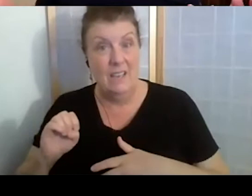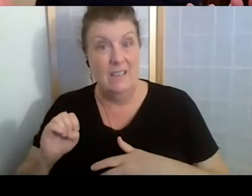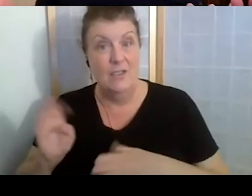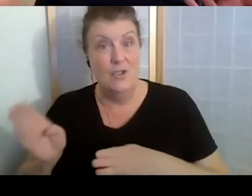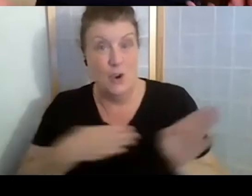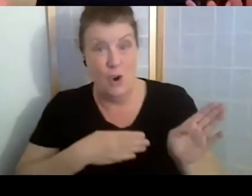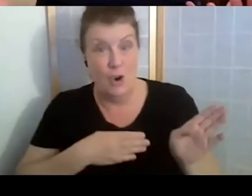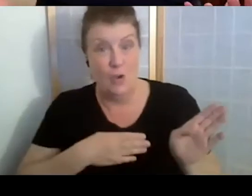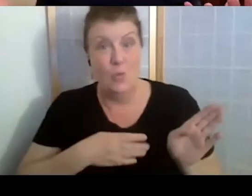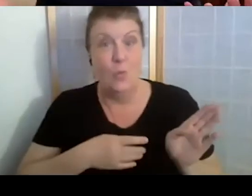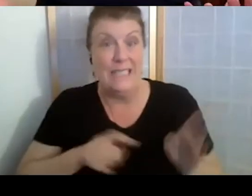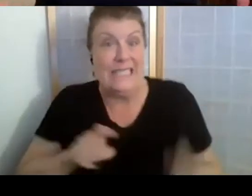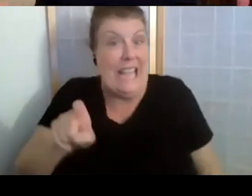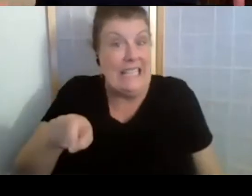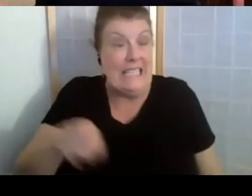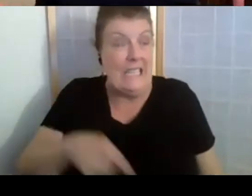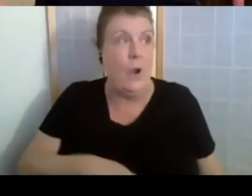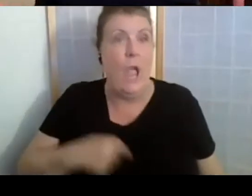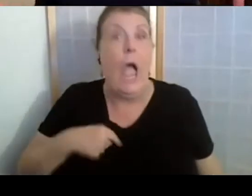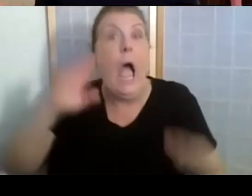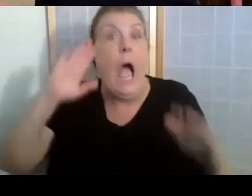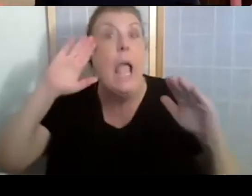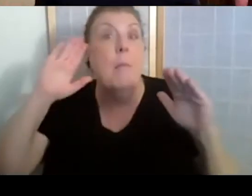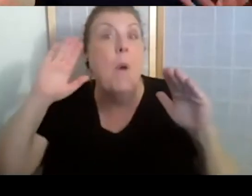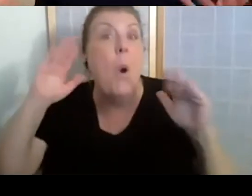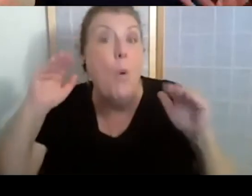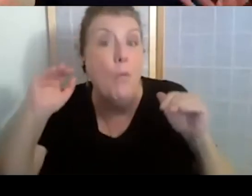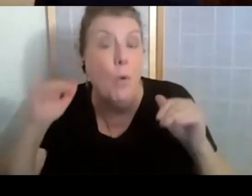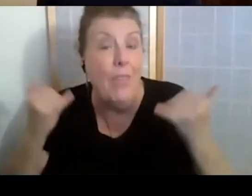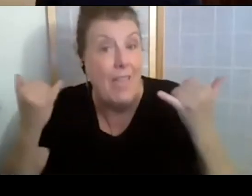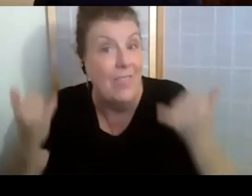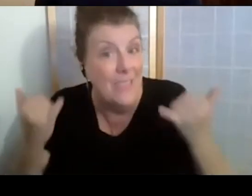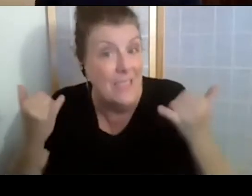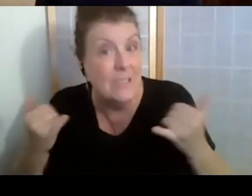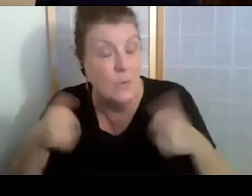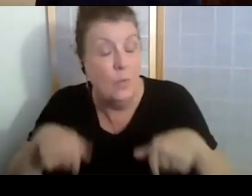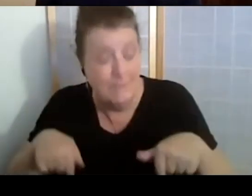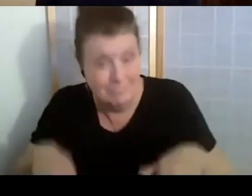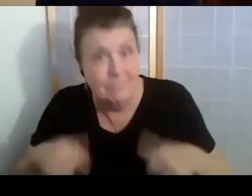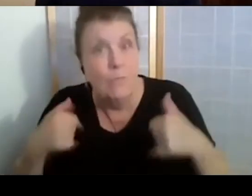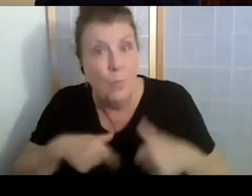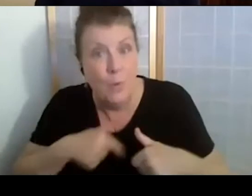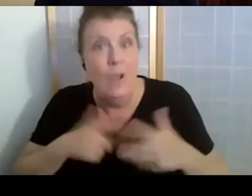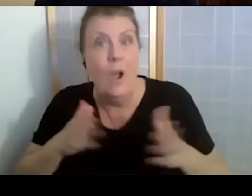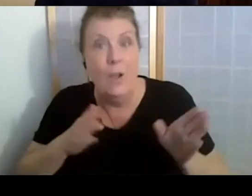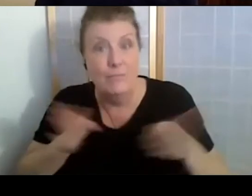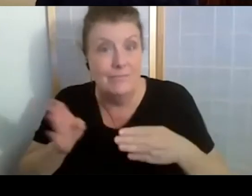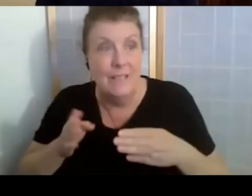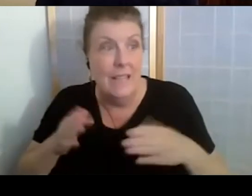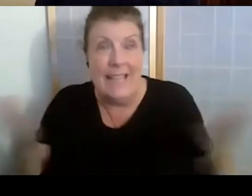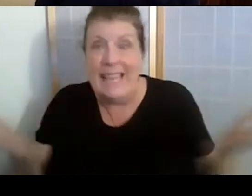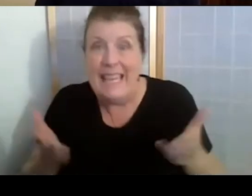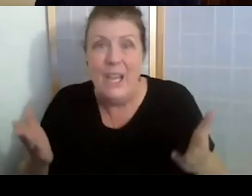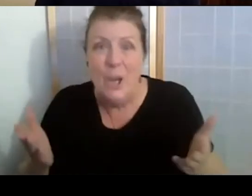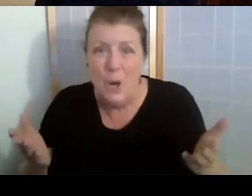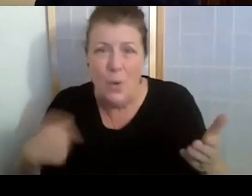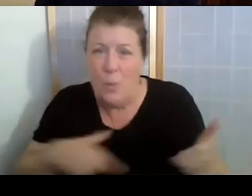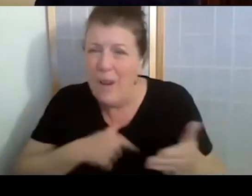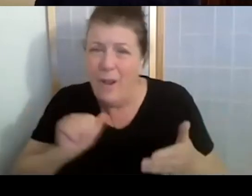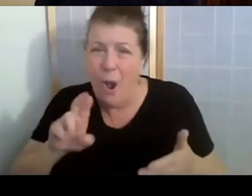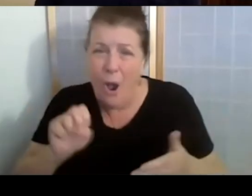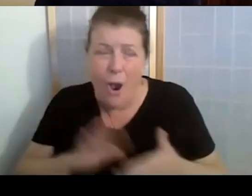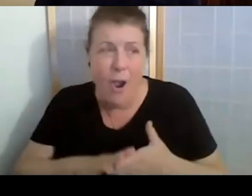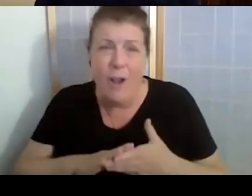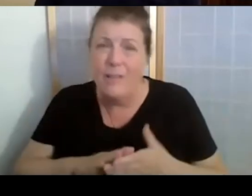change. You know, I hope we are, but here we are, you know, 24 hours after Jacob Blake was shot 6 times in the back